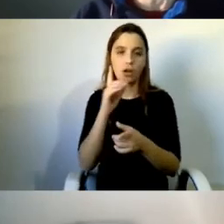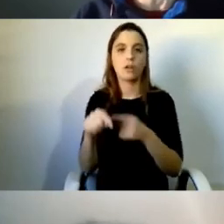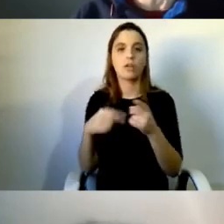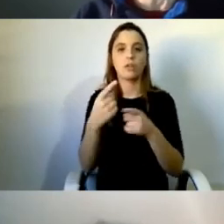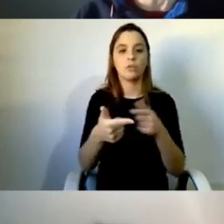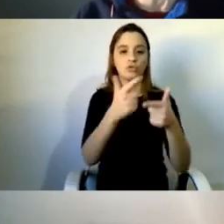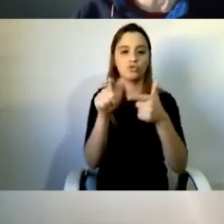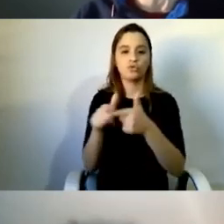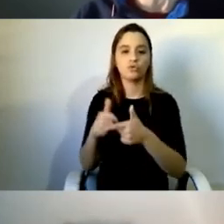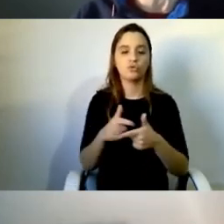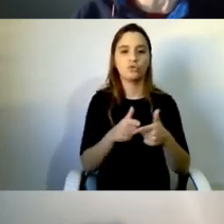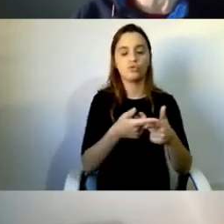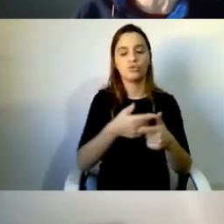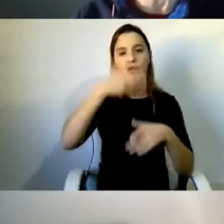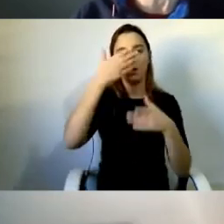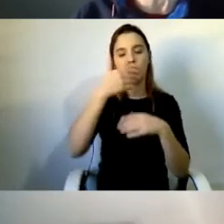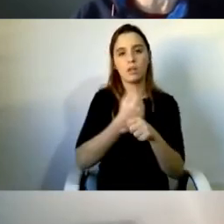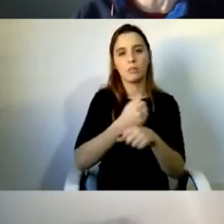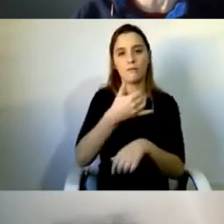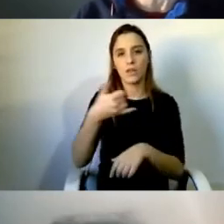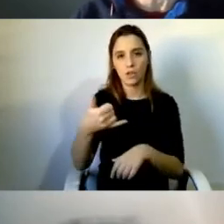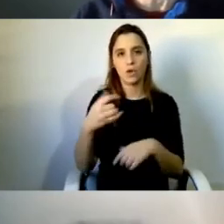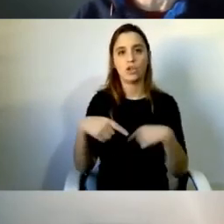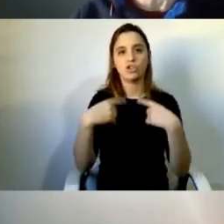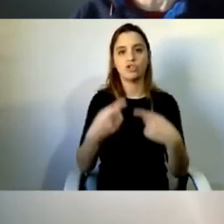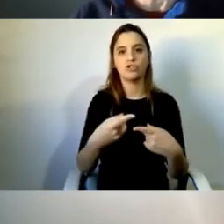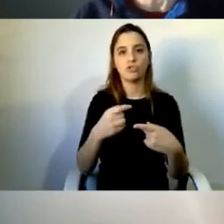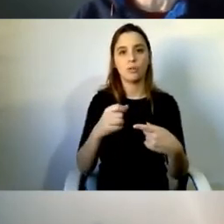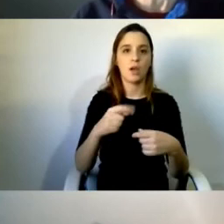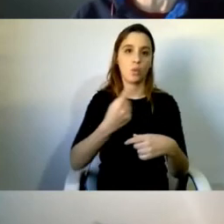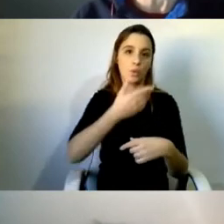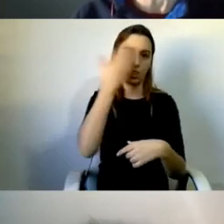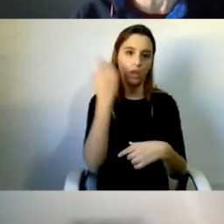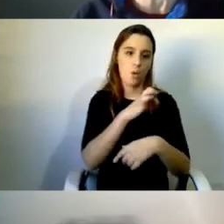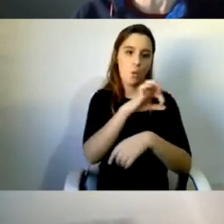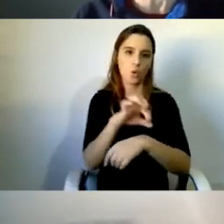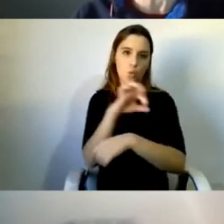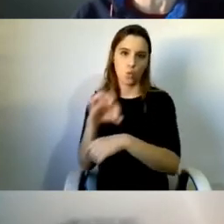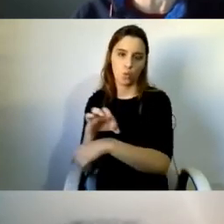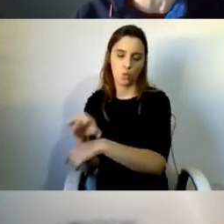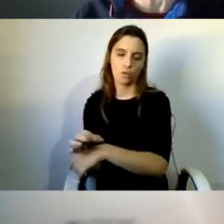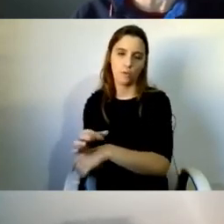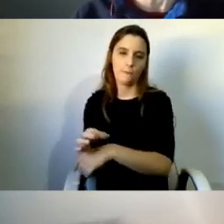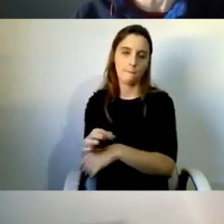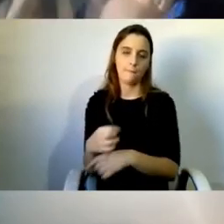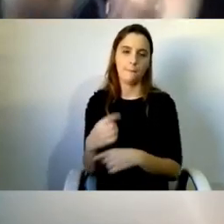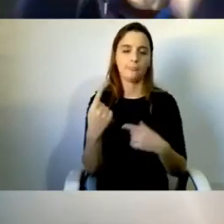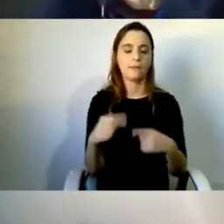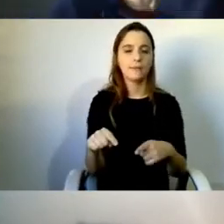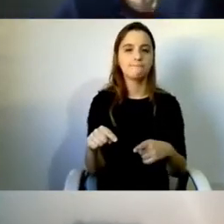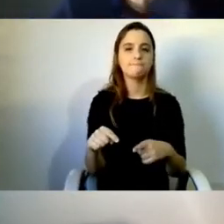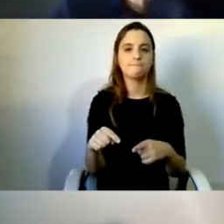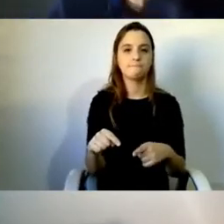month, 8 hours a day. And there is a factor, a multiplying factor